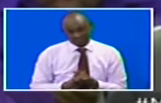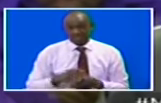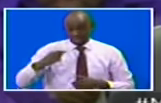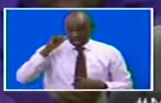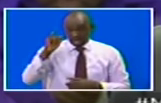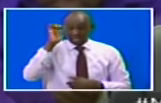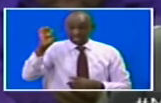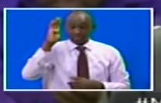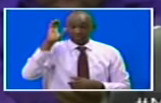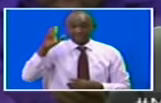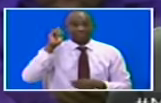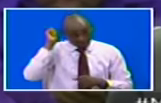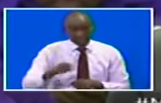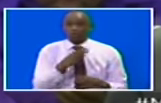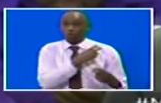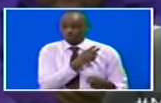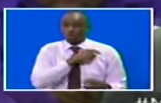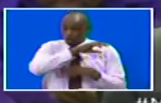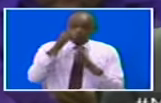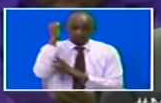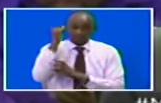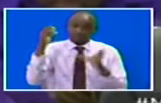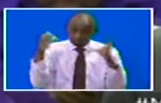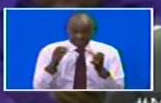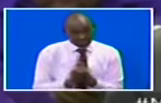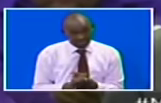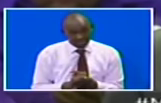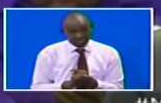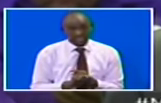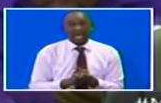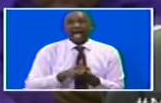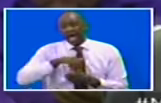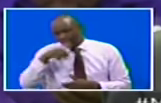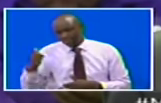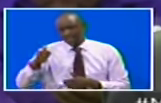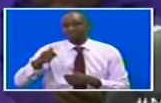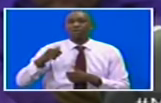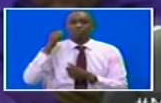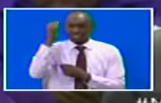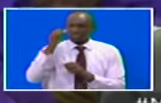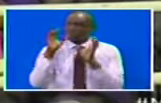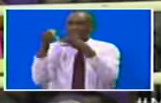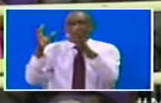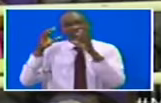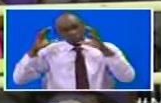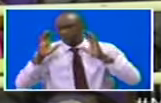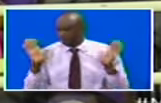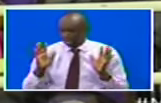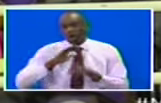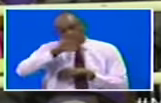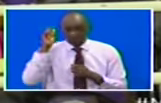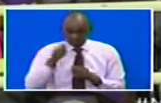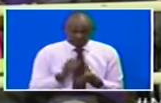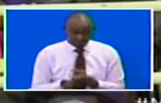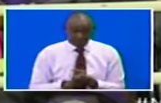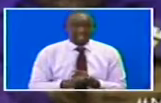IBC should consult all political parties and not sections of the political class. And if